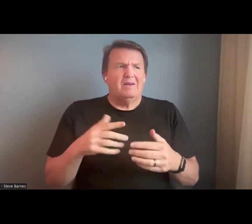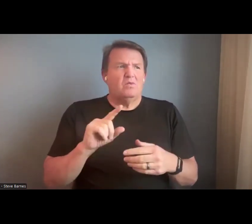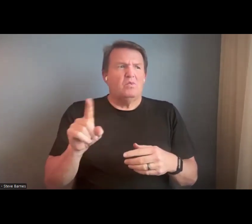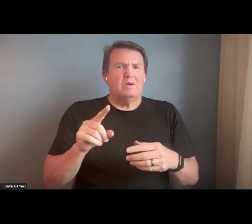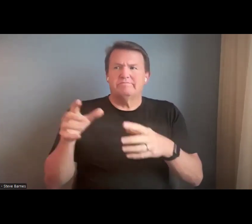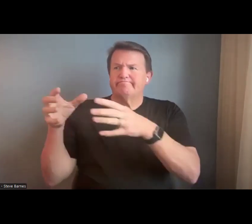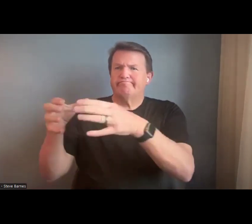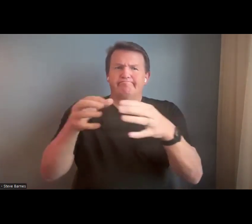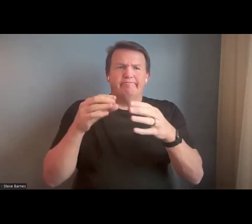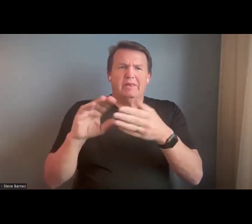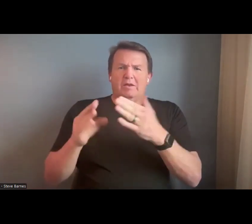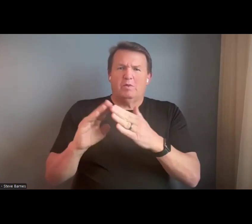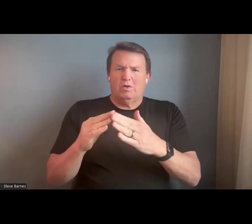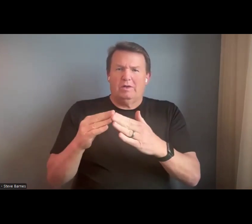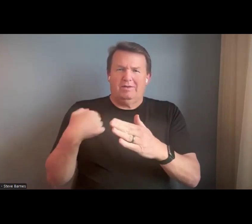we are one people.